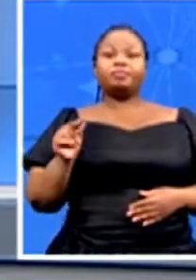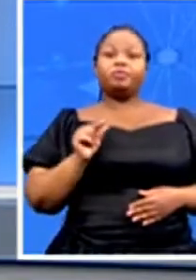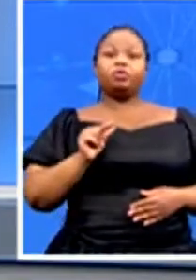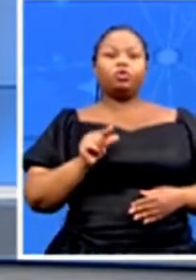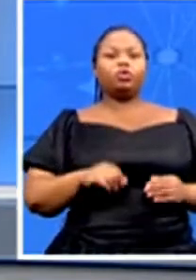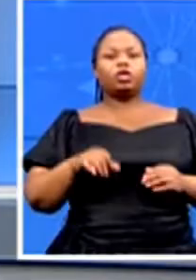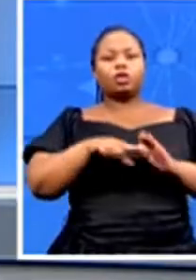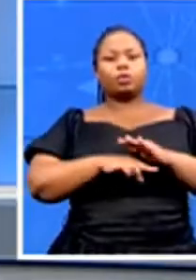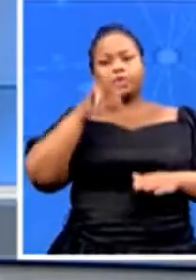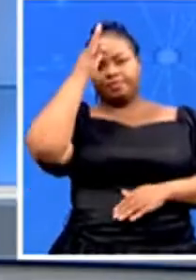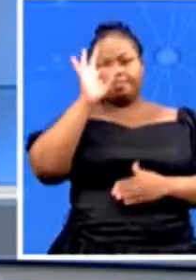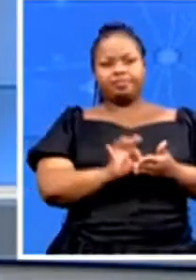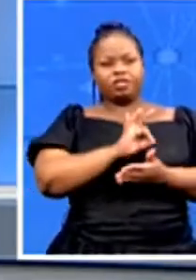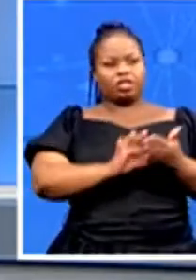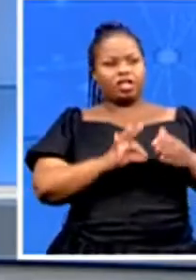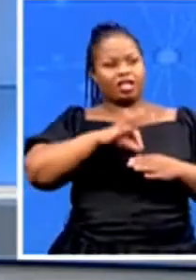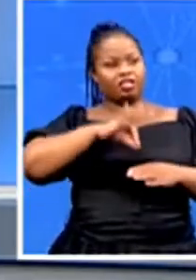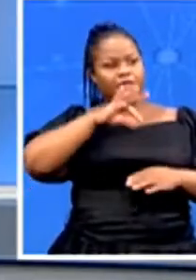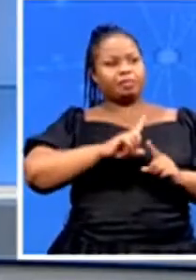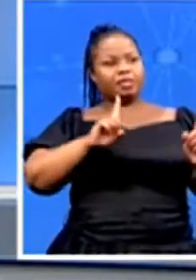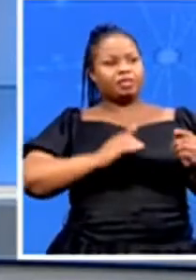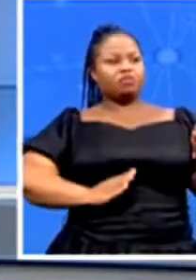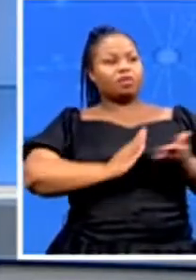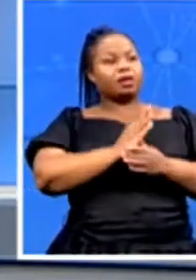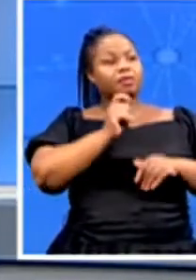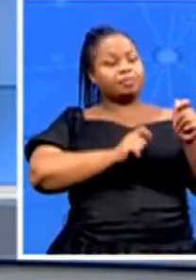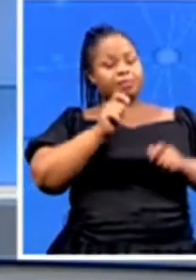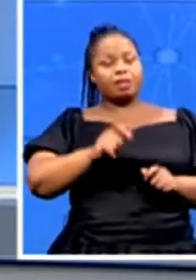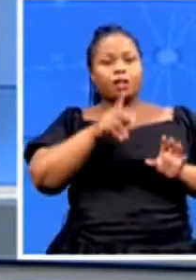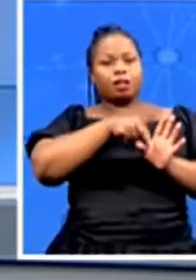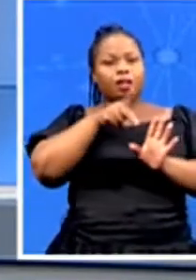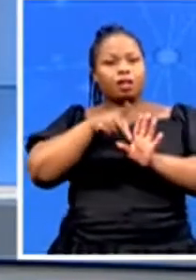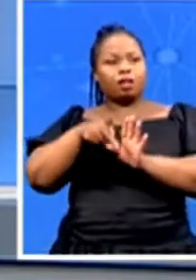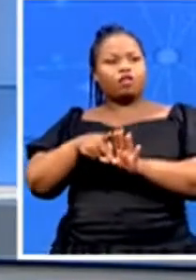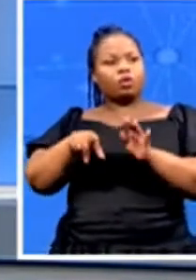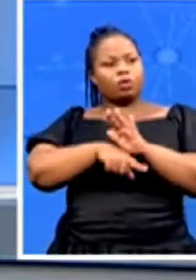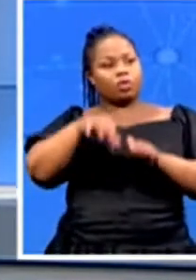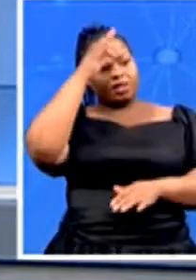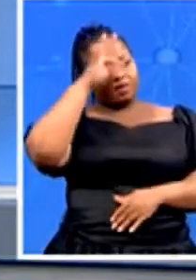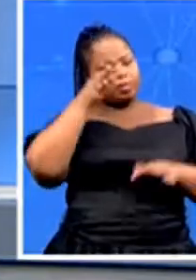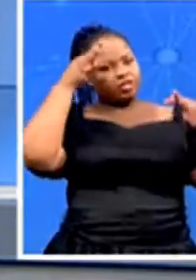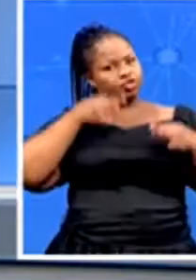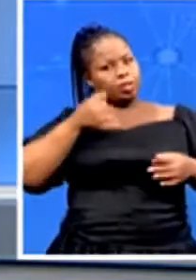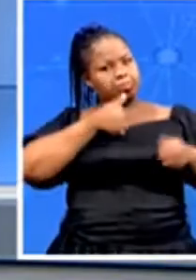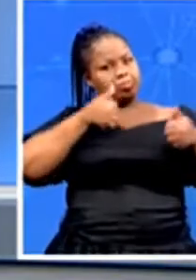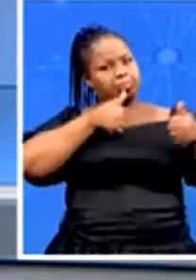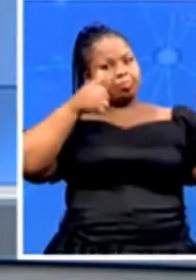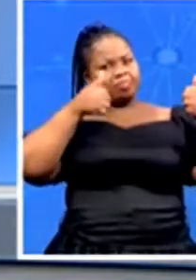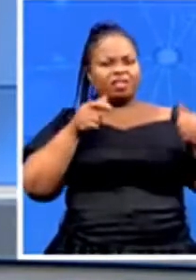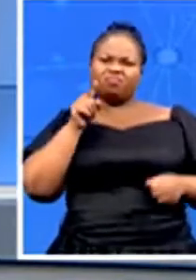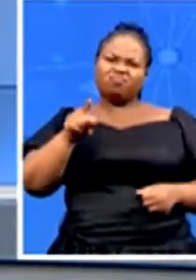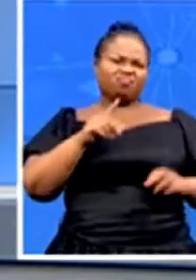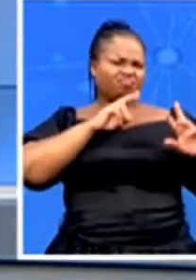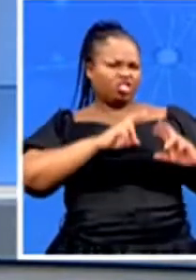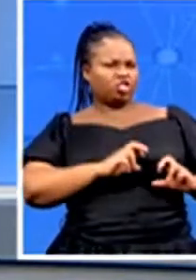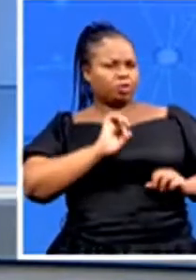of citizen participation in the local government decision-making structures. And what has your research and work on the ground pointed